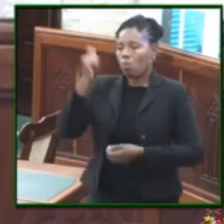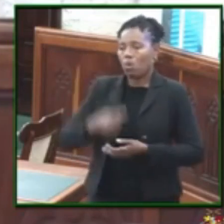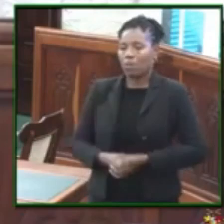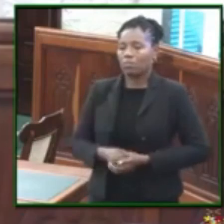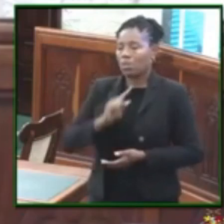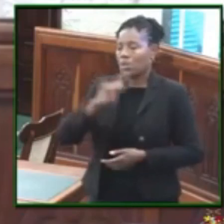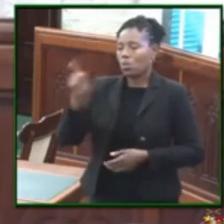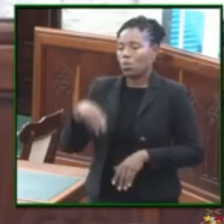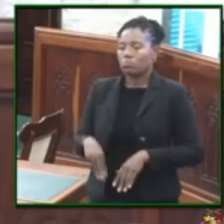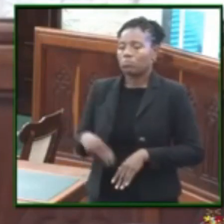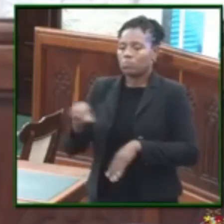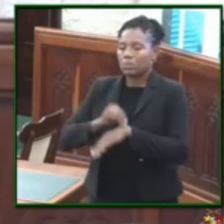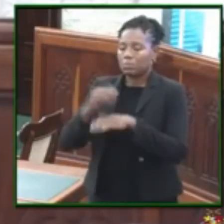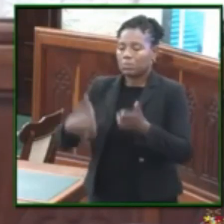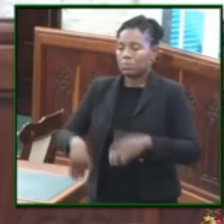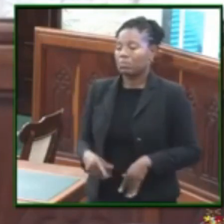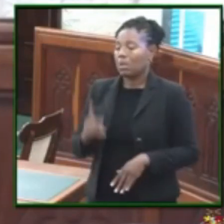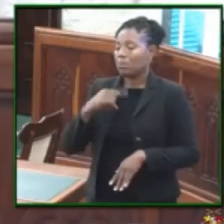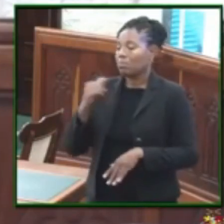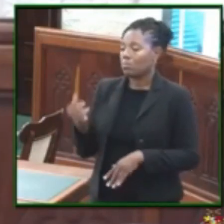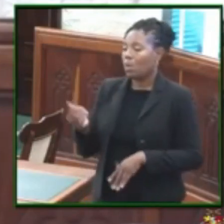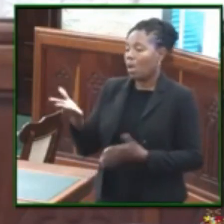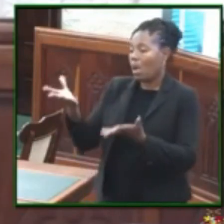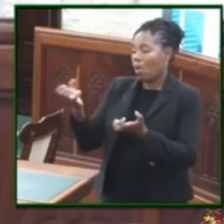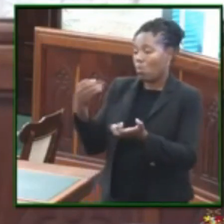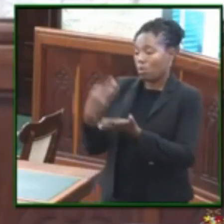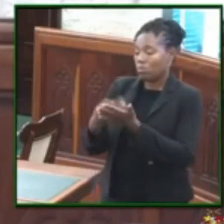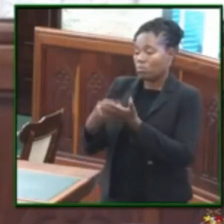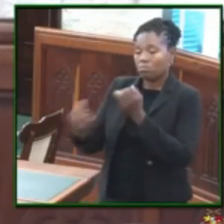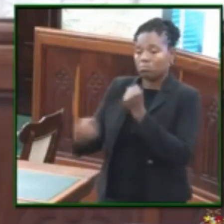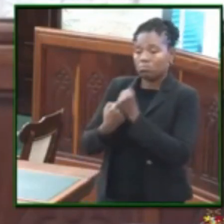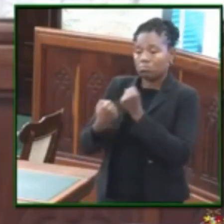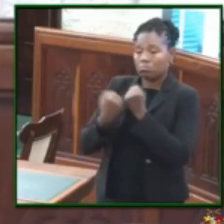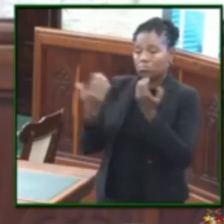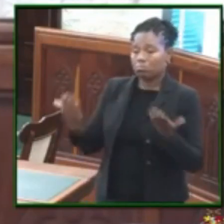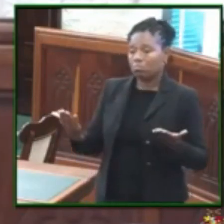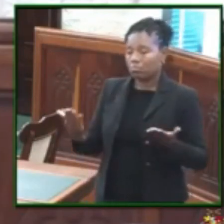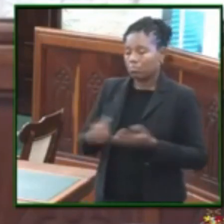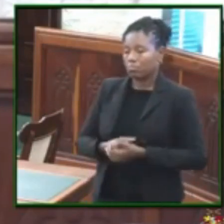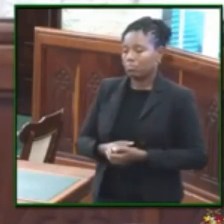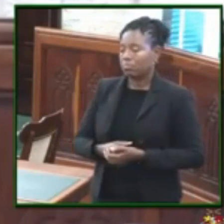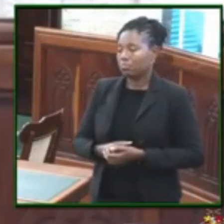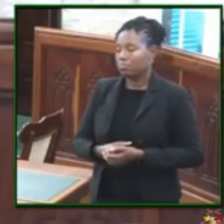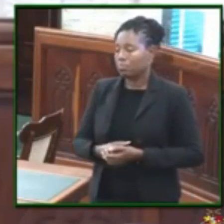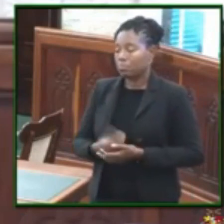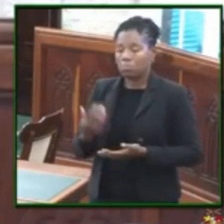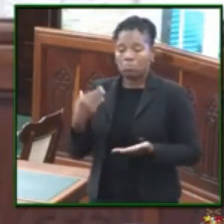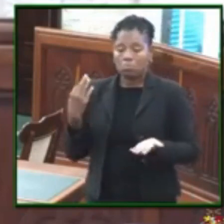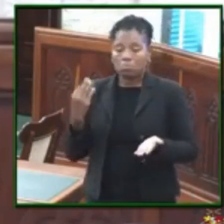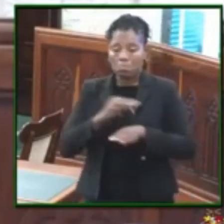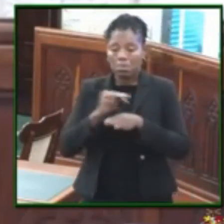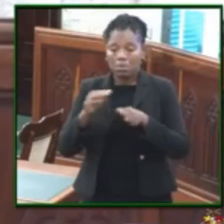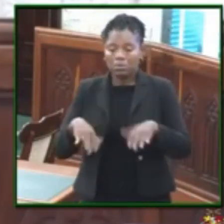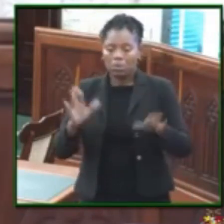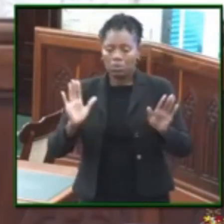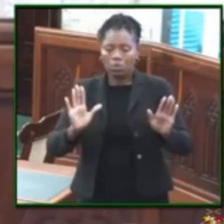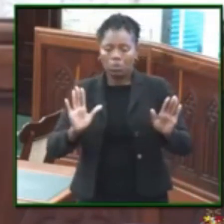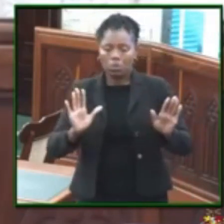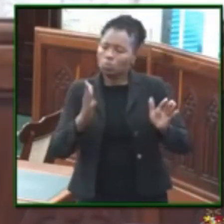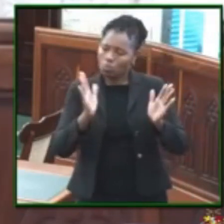goes to the minister and says, look, I want some financial assistance. And the minister says, look, hold